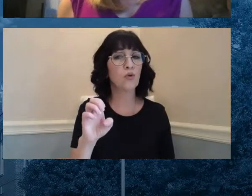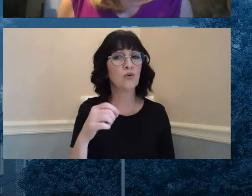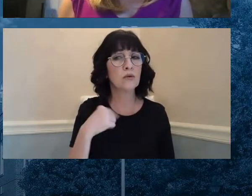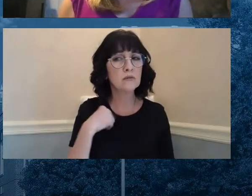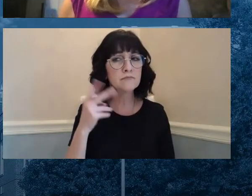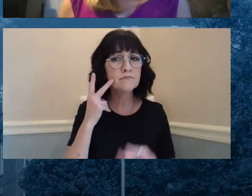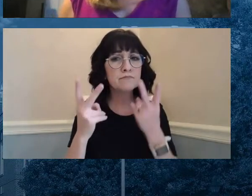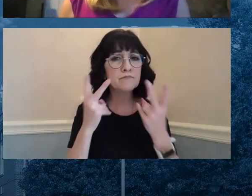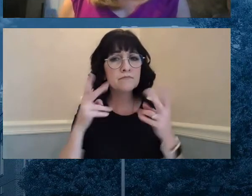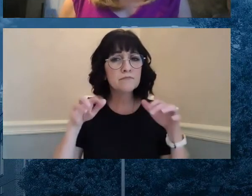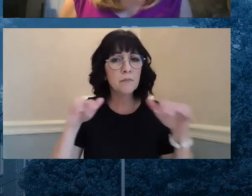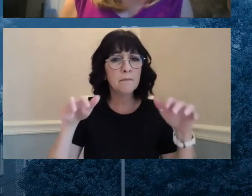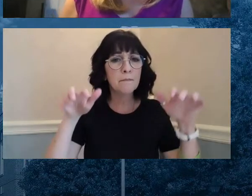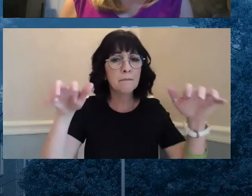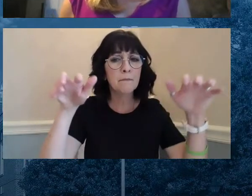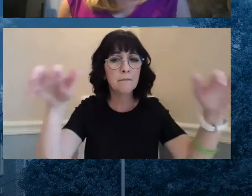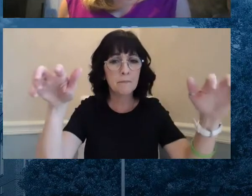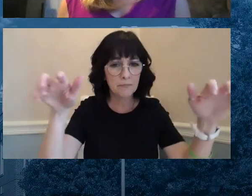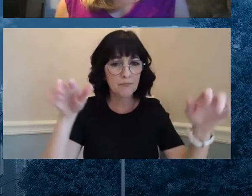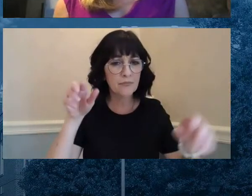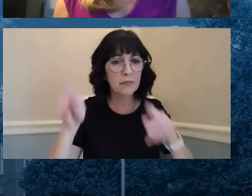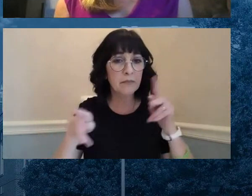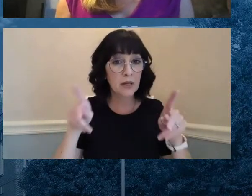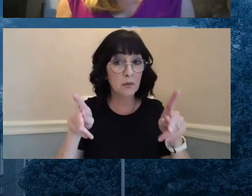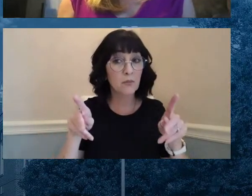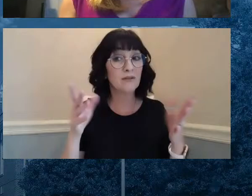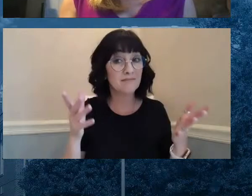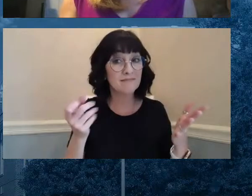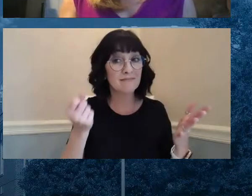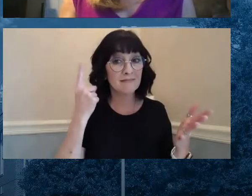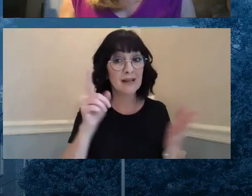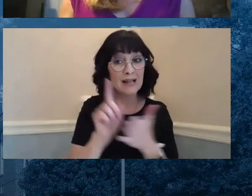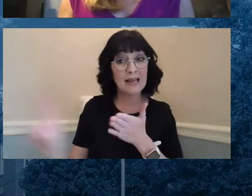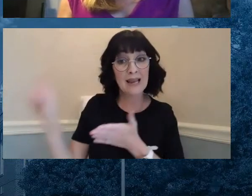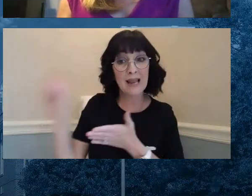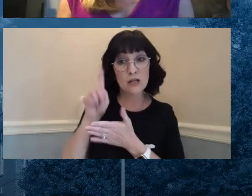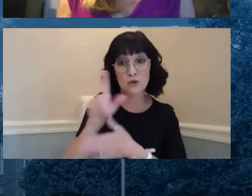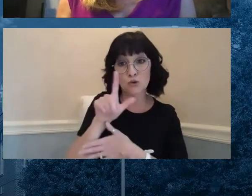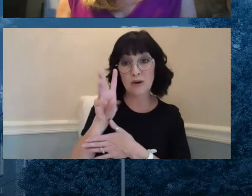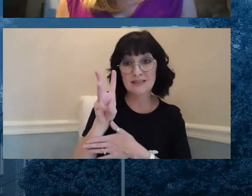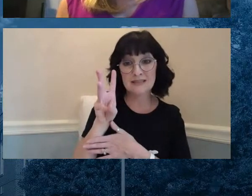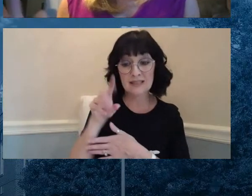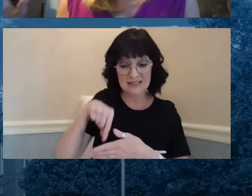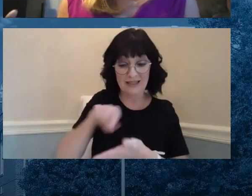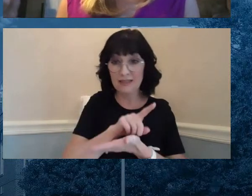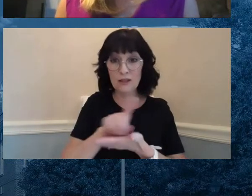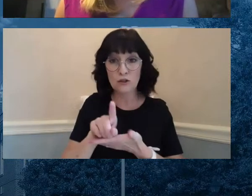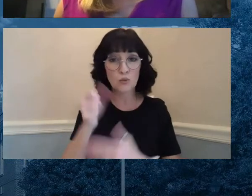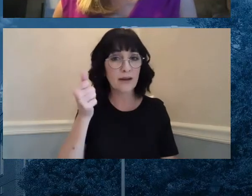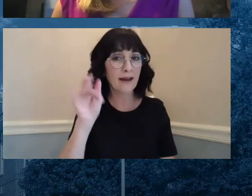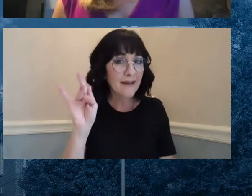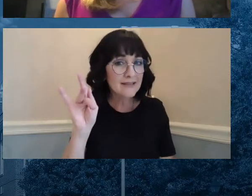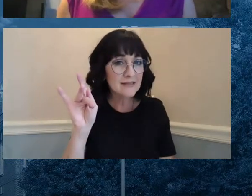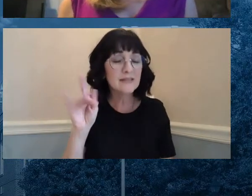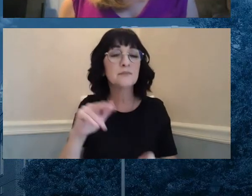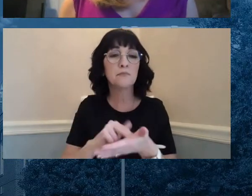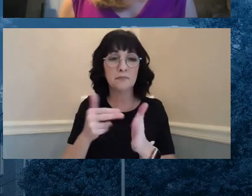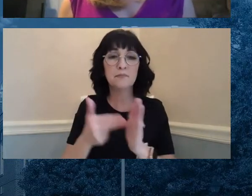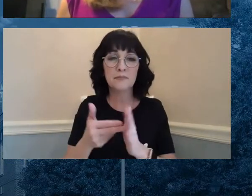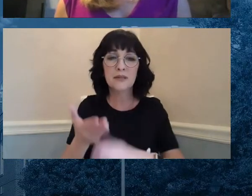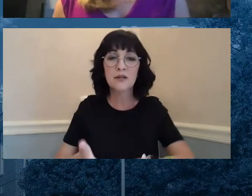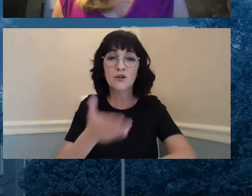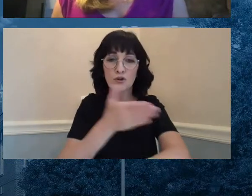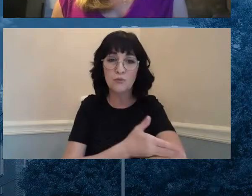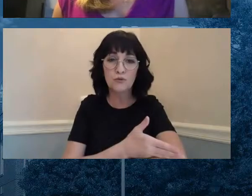concerns. This week it's down to 18. So that is good news. And among half of those 18 zip codes, the case